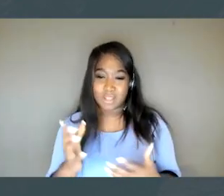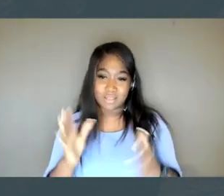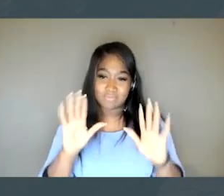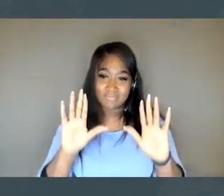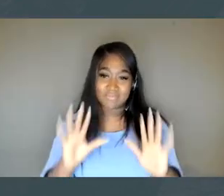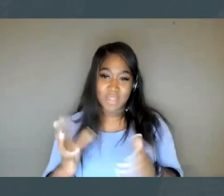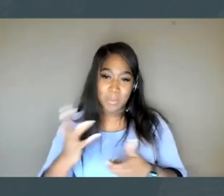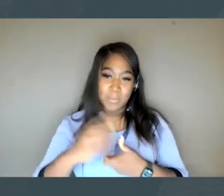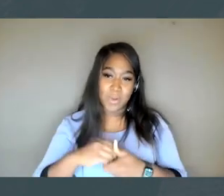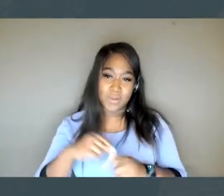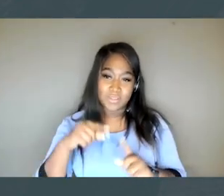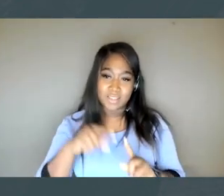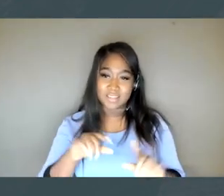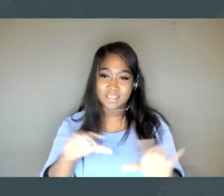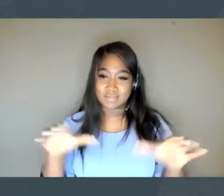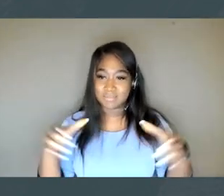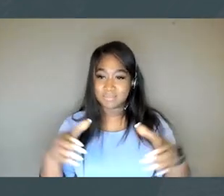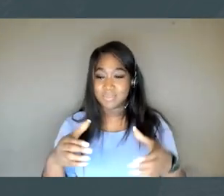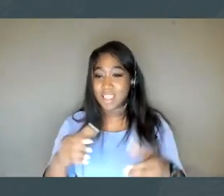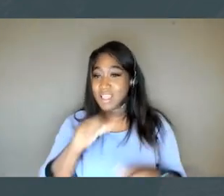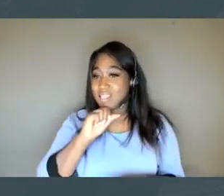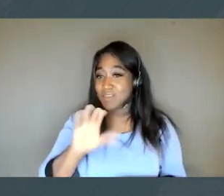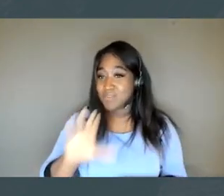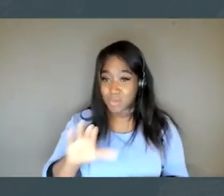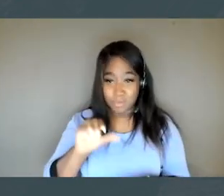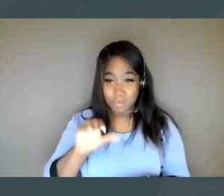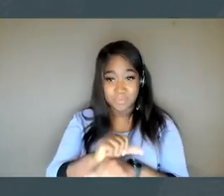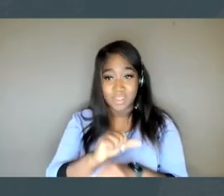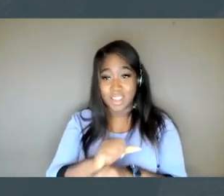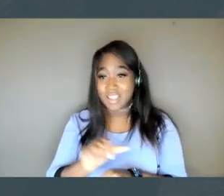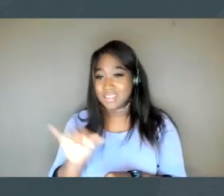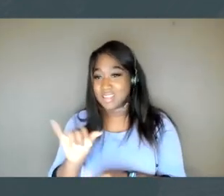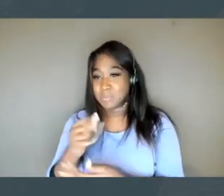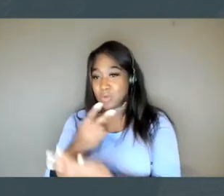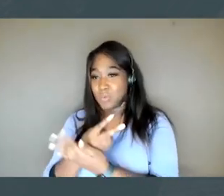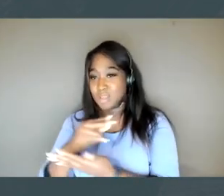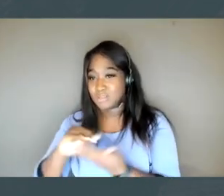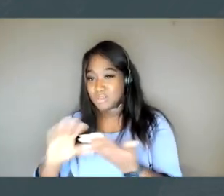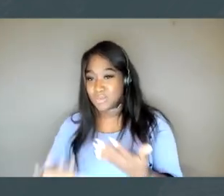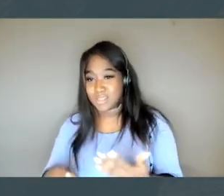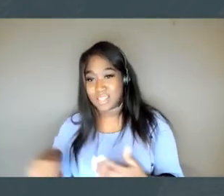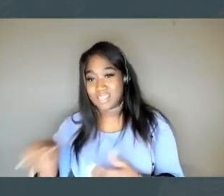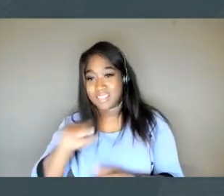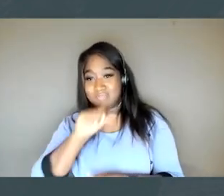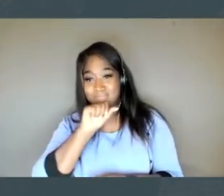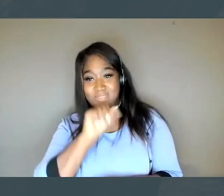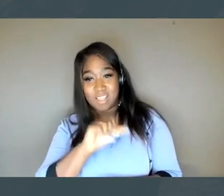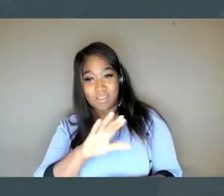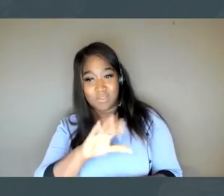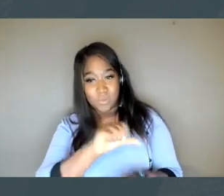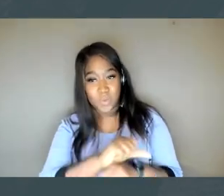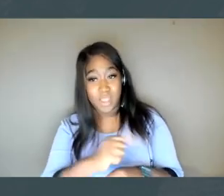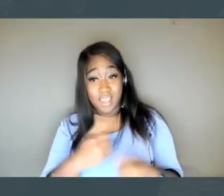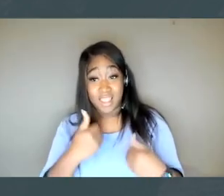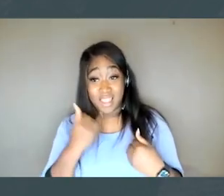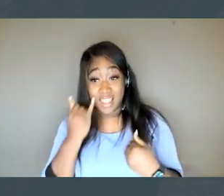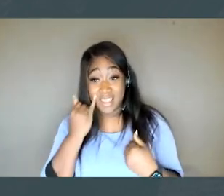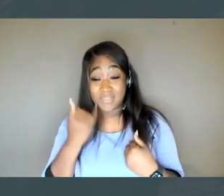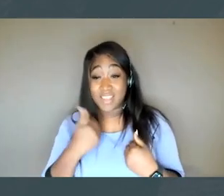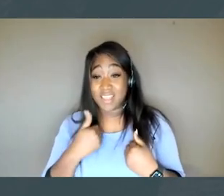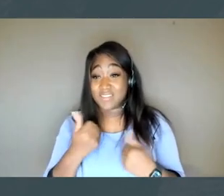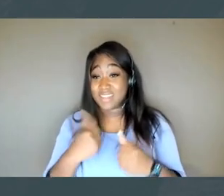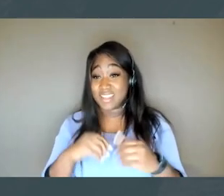and so do my grad students. And on their behalf, I wanted to ask if you have any advice or words of encouragement for younger scholars who might